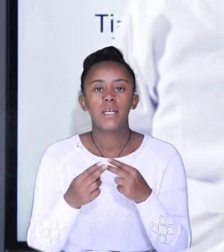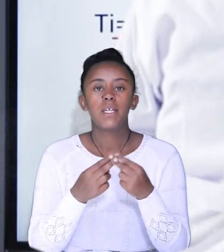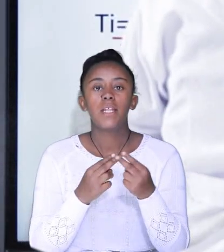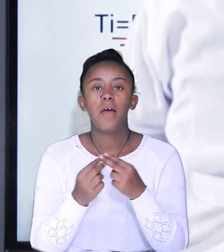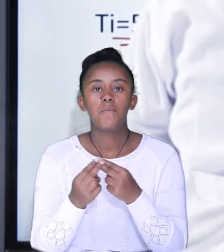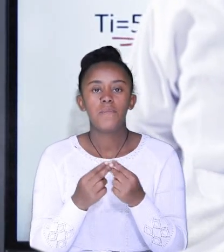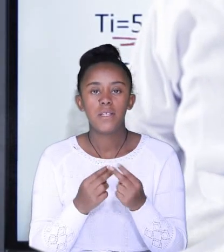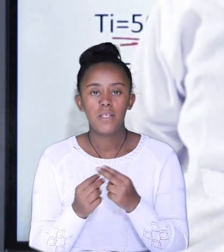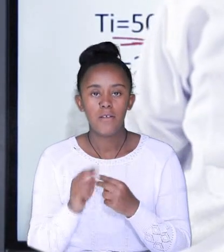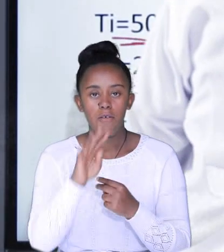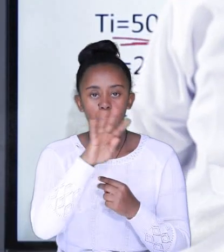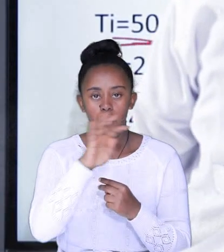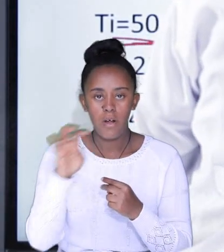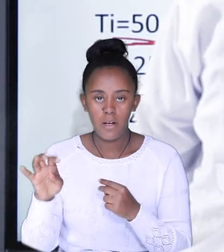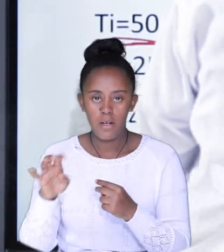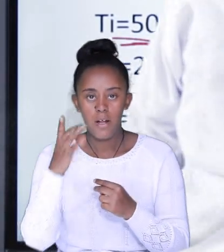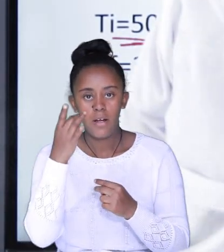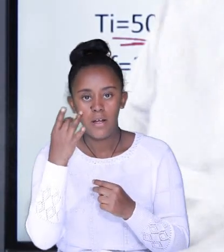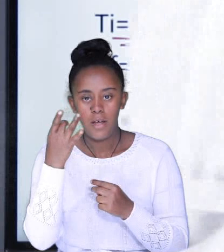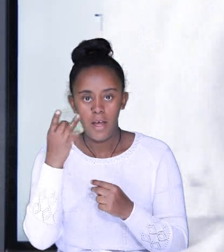times